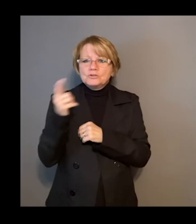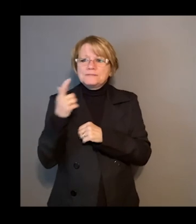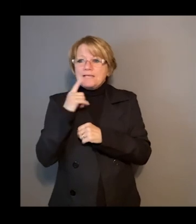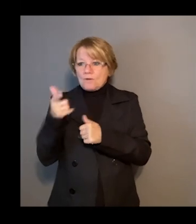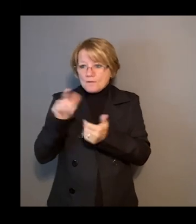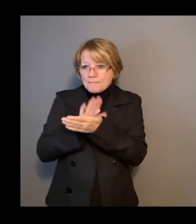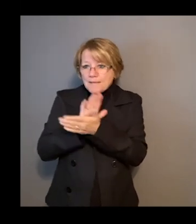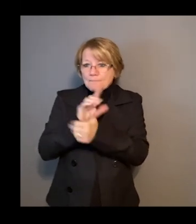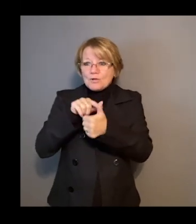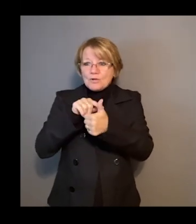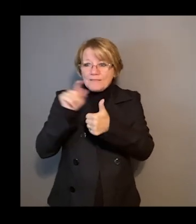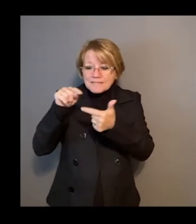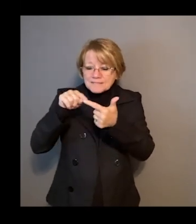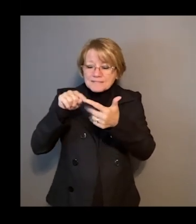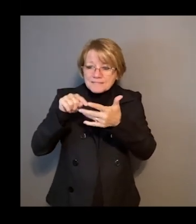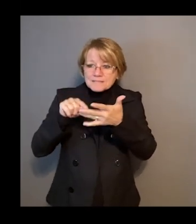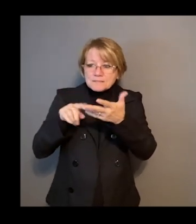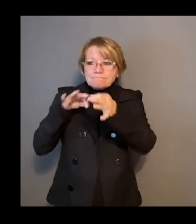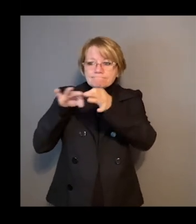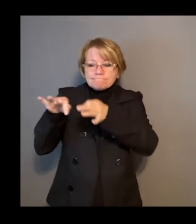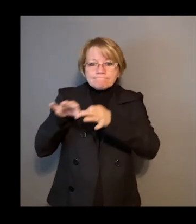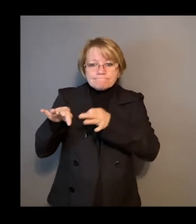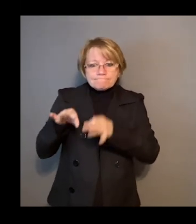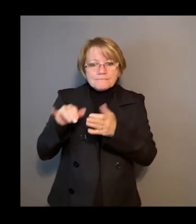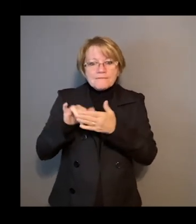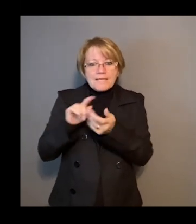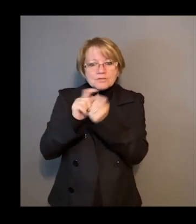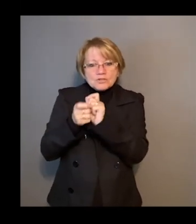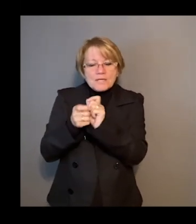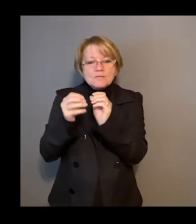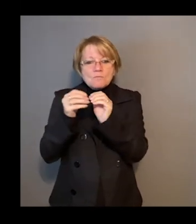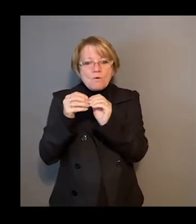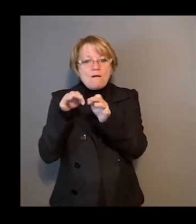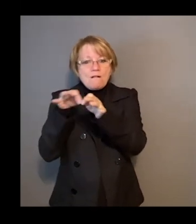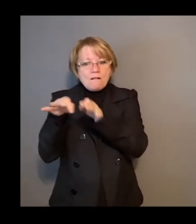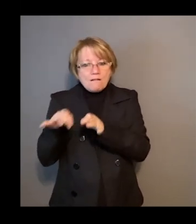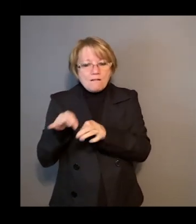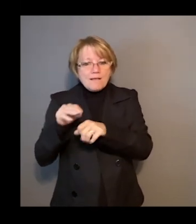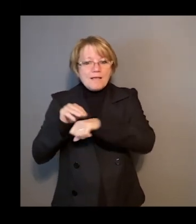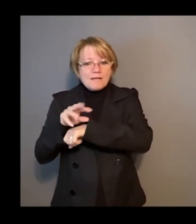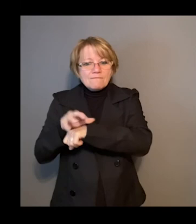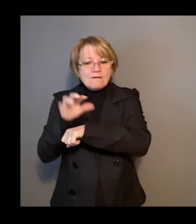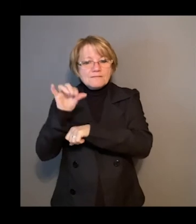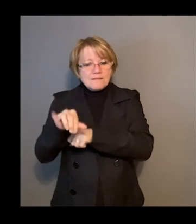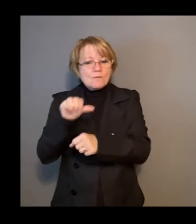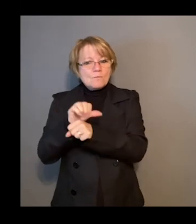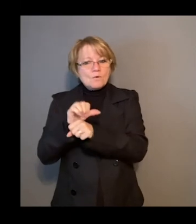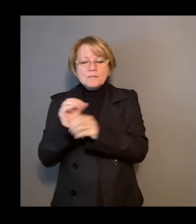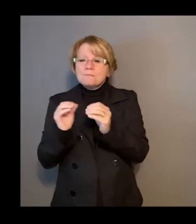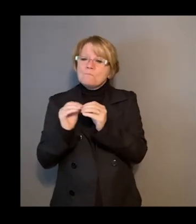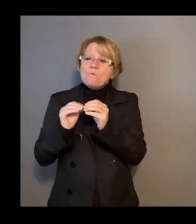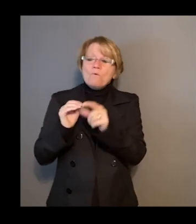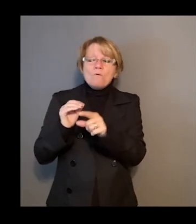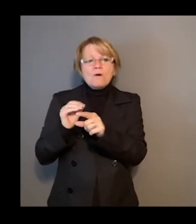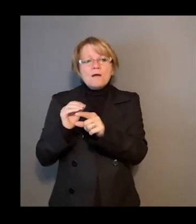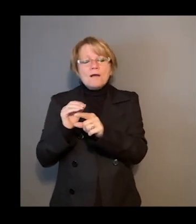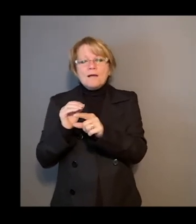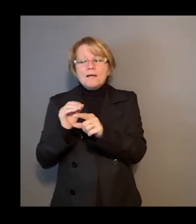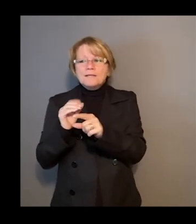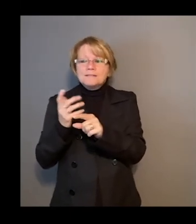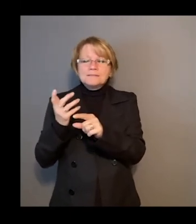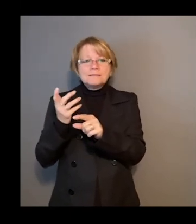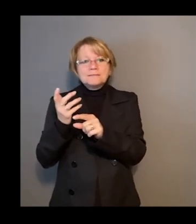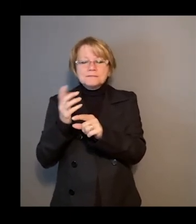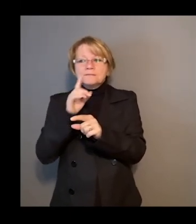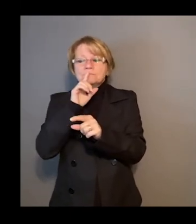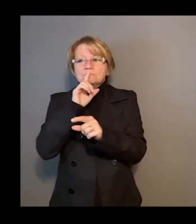you're switching these words up. It was more, she was more in tune with, you know, she actually taught instead of, hey, this